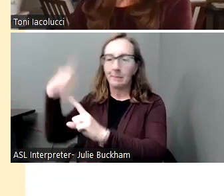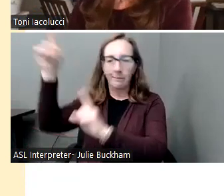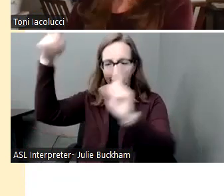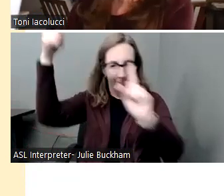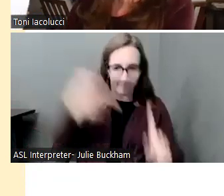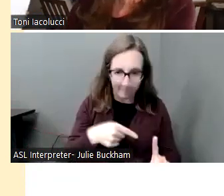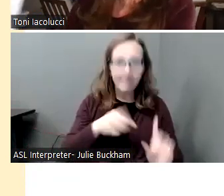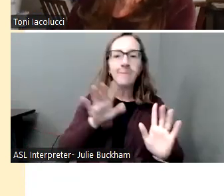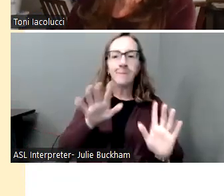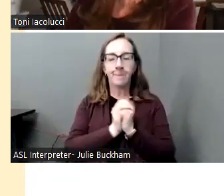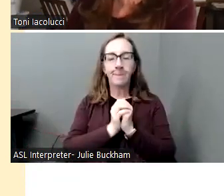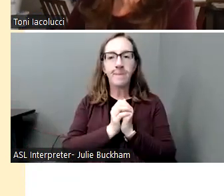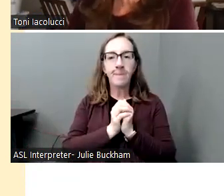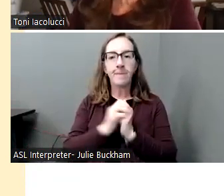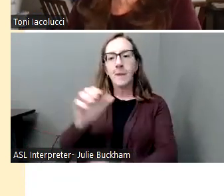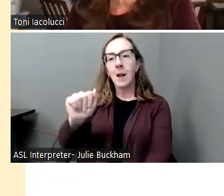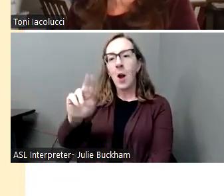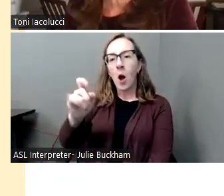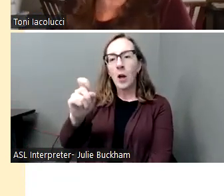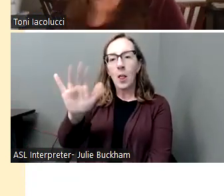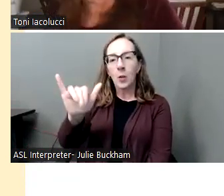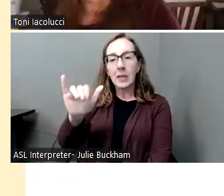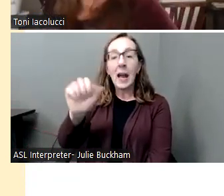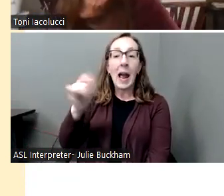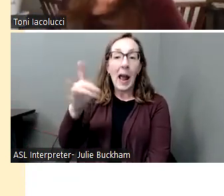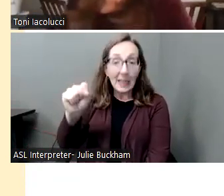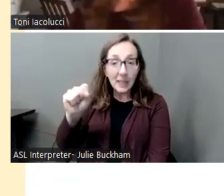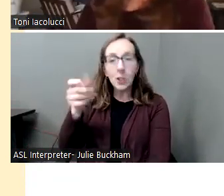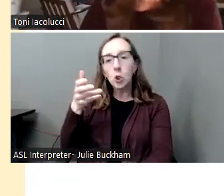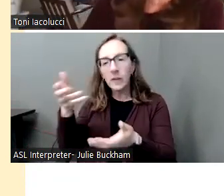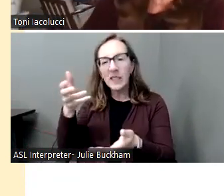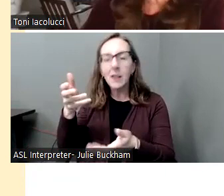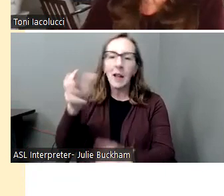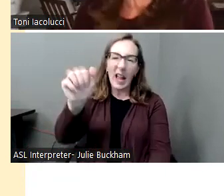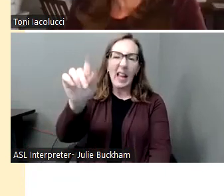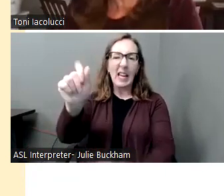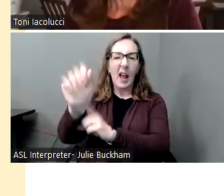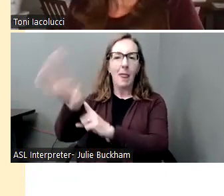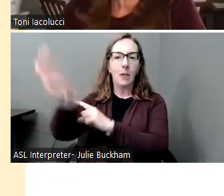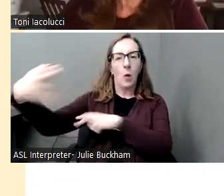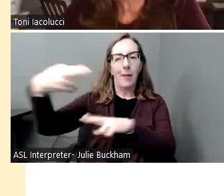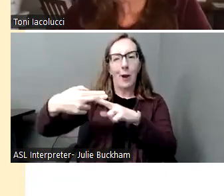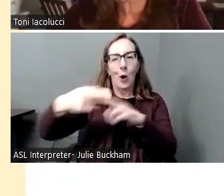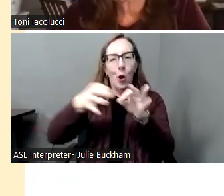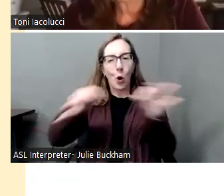begin. Auxiliary aids and services, that is the ADA term for accommodations. Very important to remember